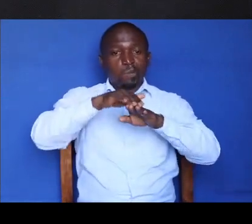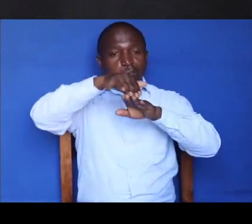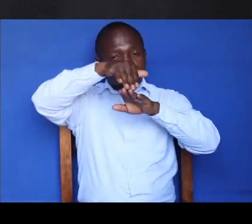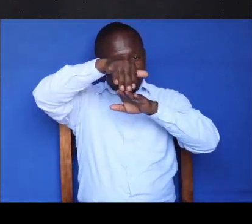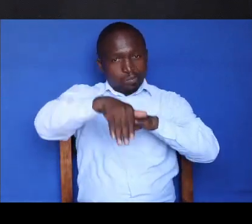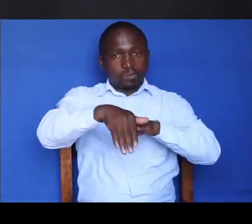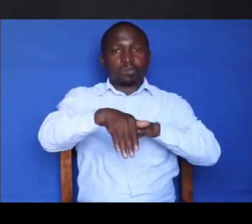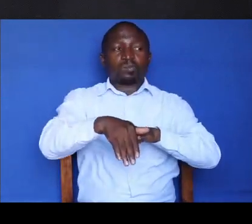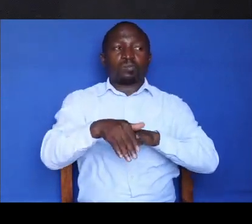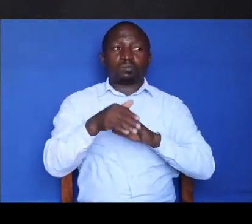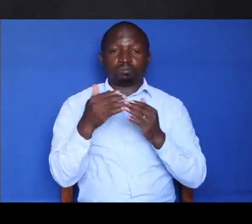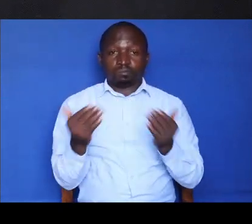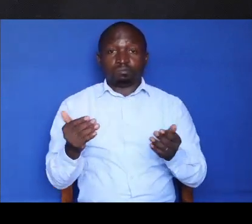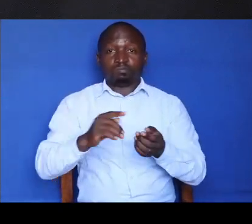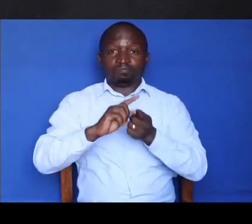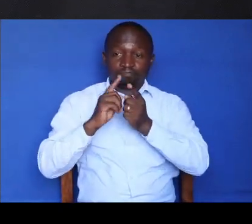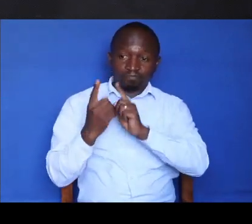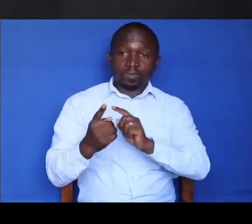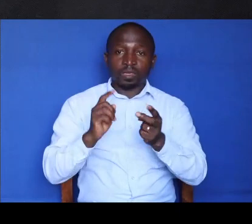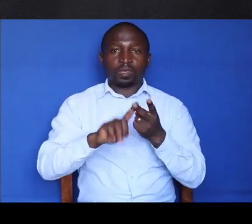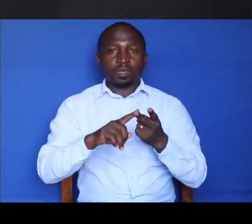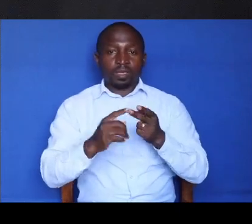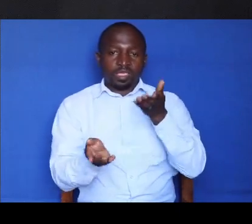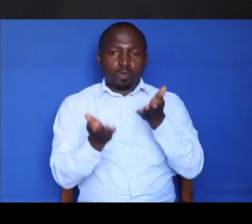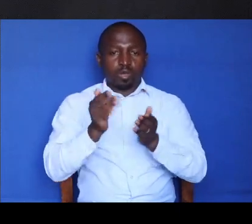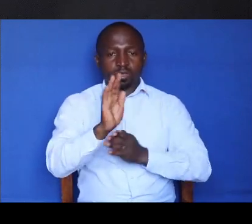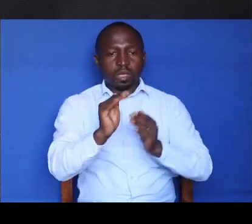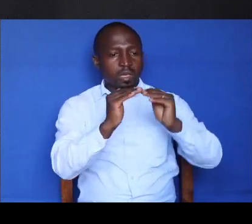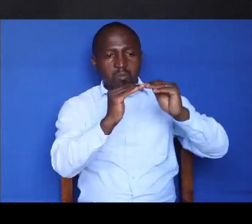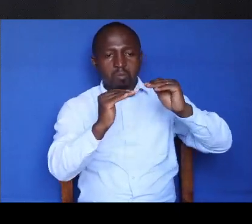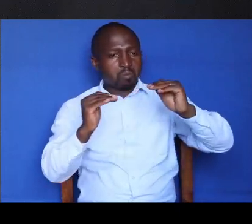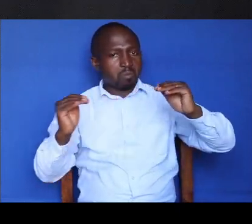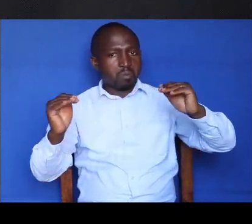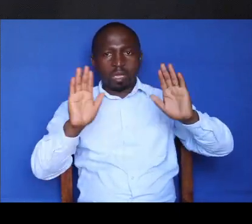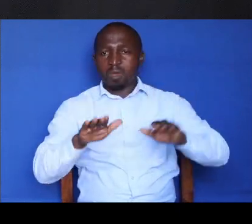retreated. By being retreated, its level does not remain